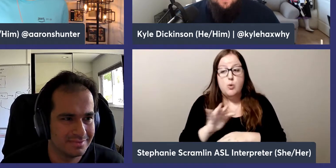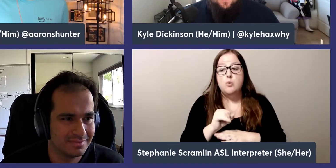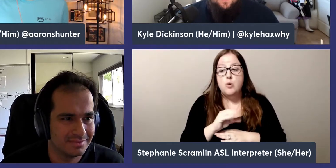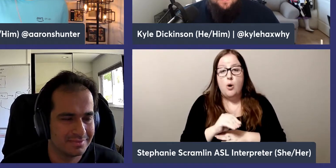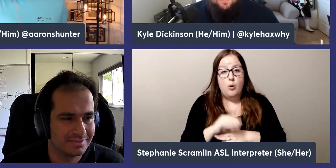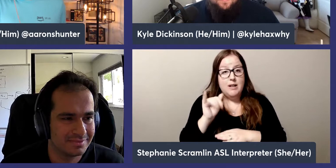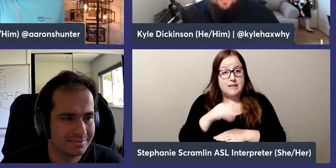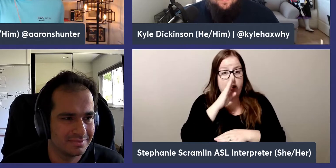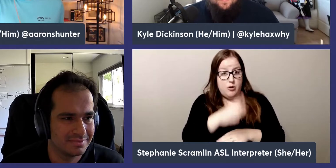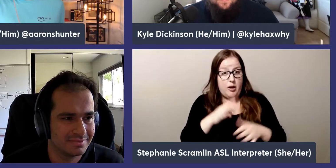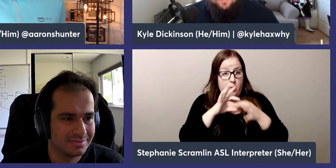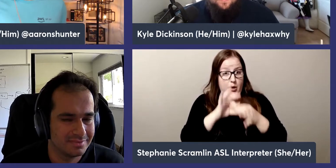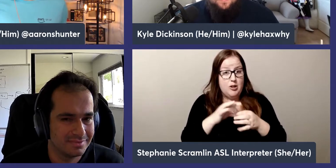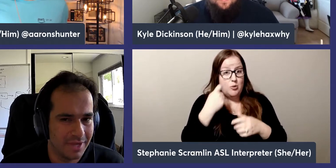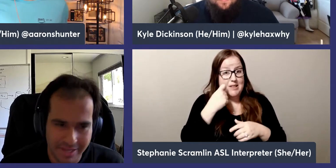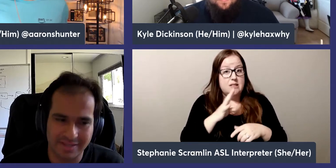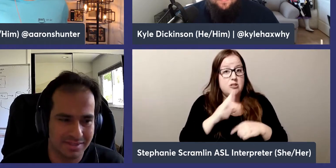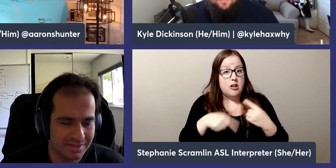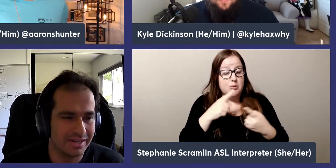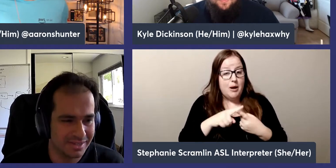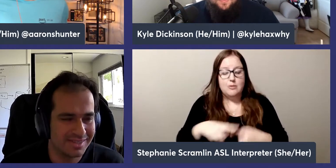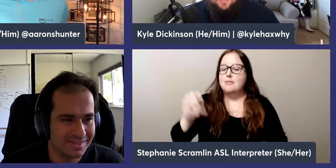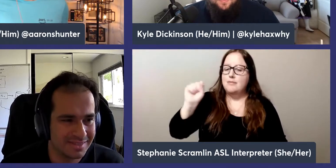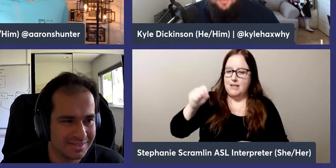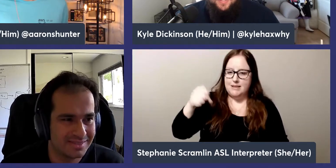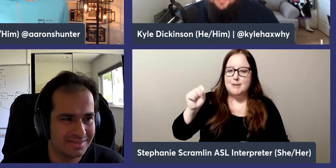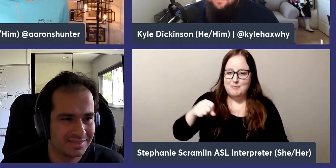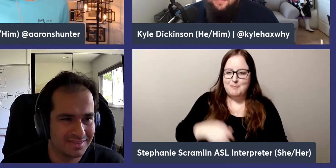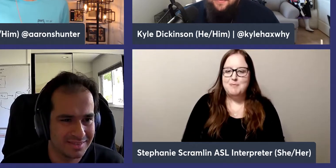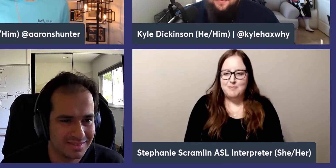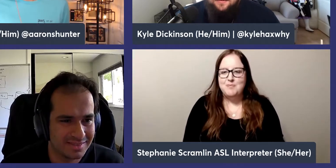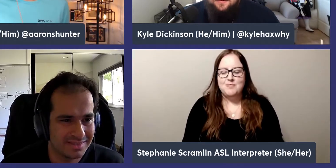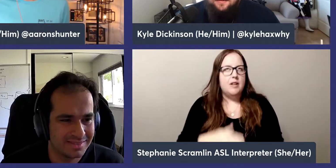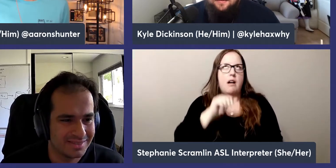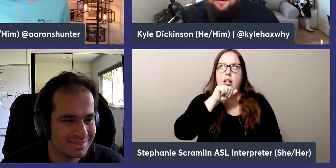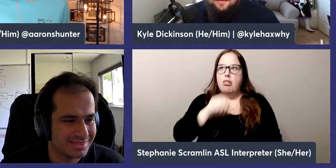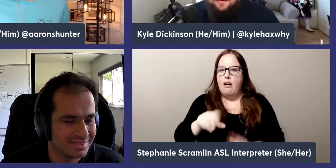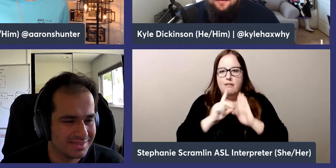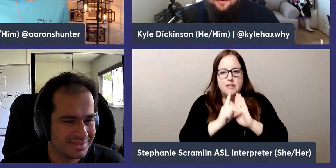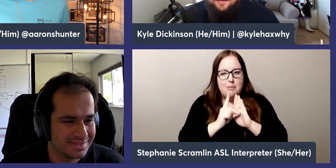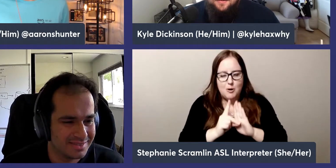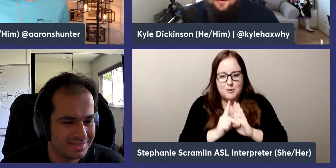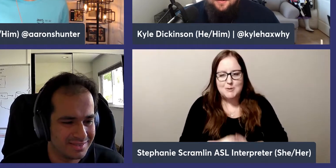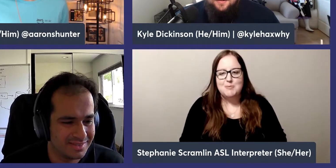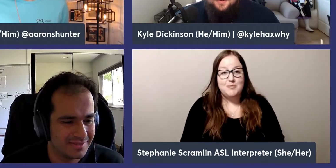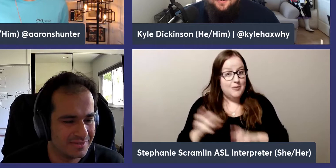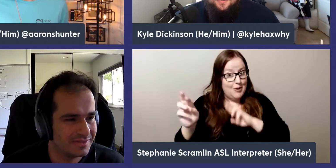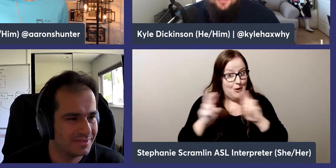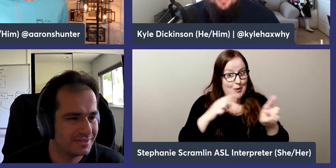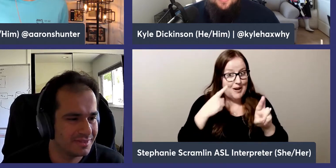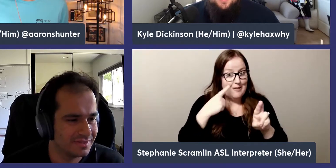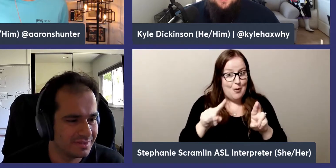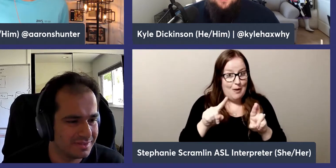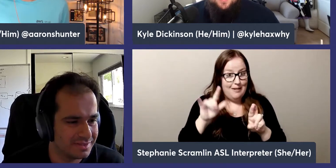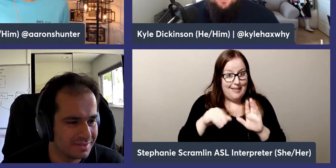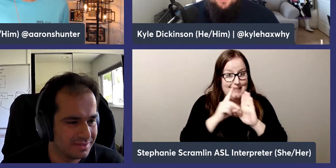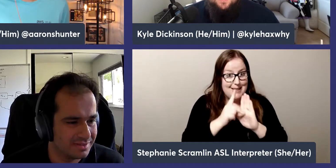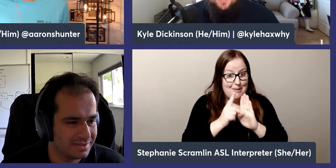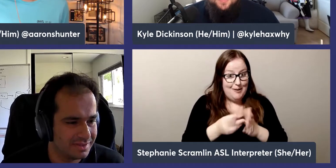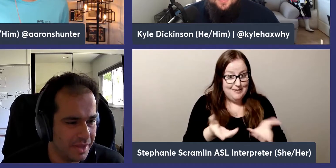directly related to what you just talked about? Yes, that is. I love demos. Are you ready for us to bring your screen